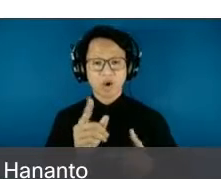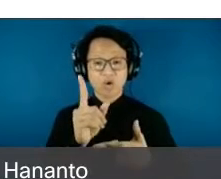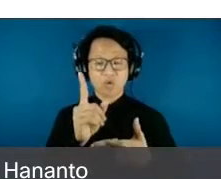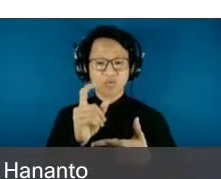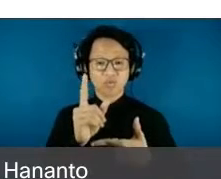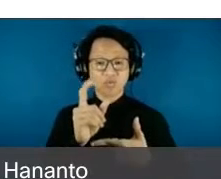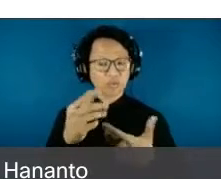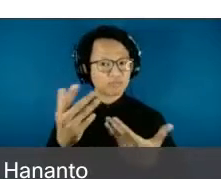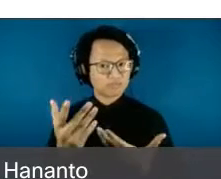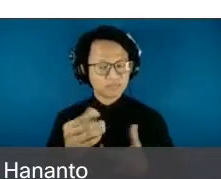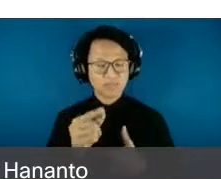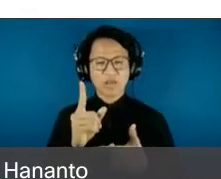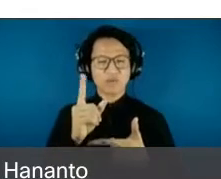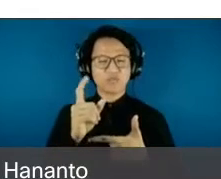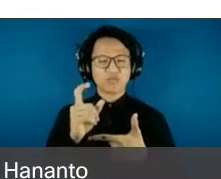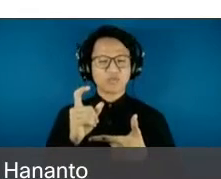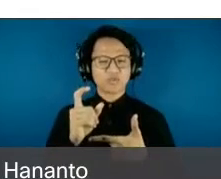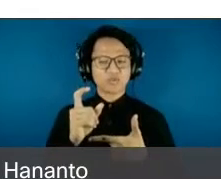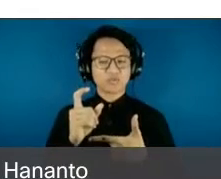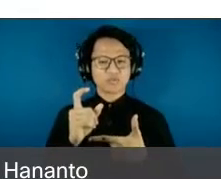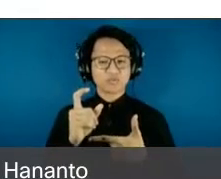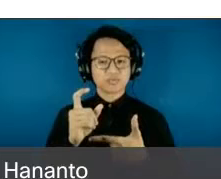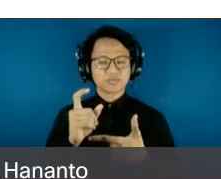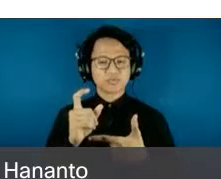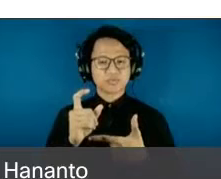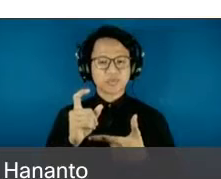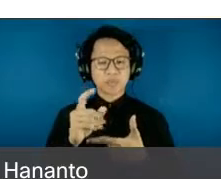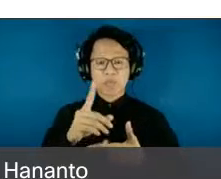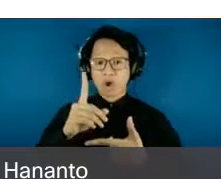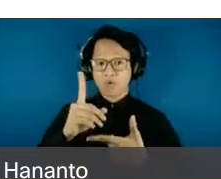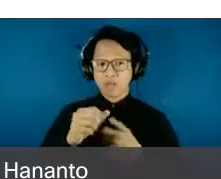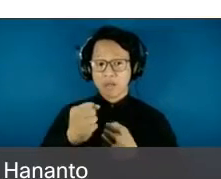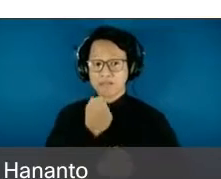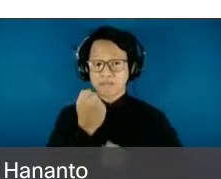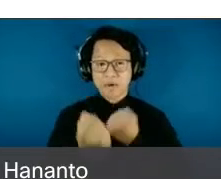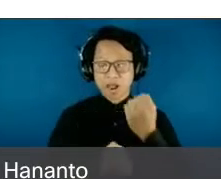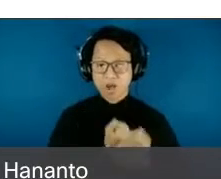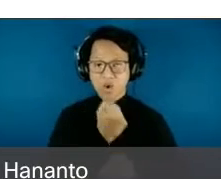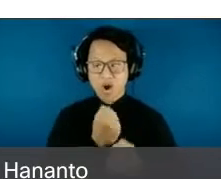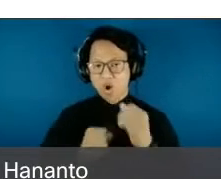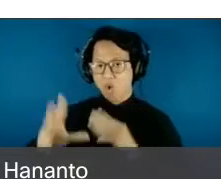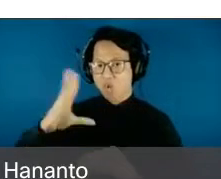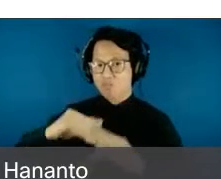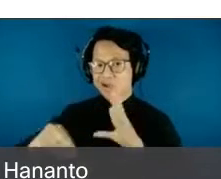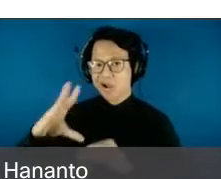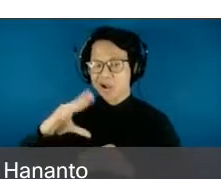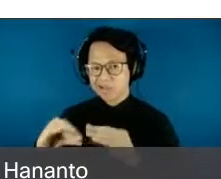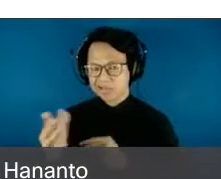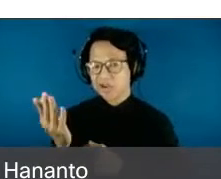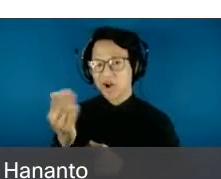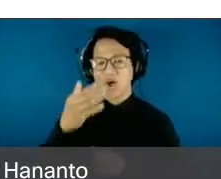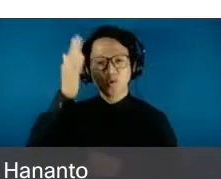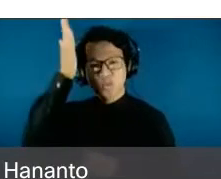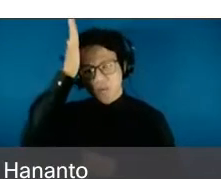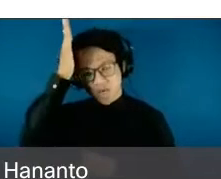mana foto kami sedang melakukan audiensi dengan Bupati